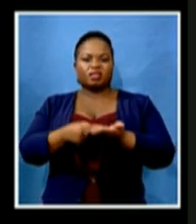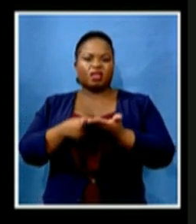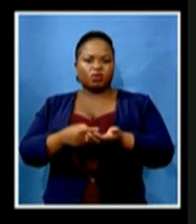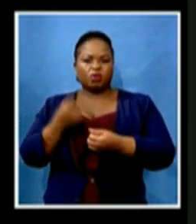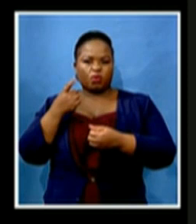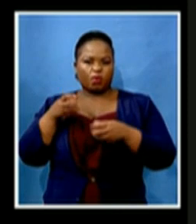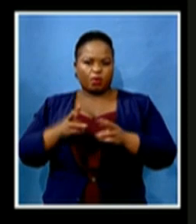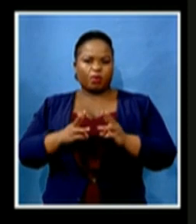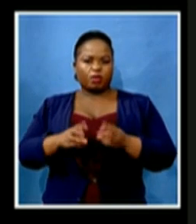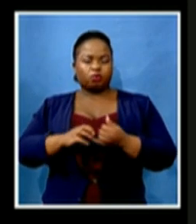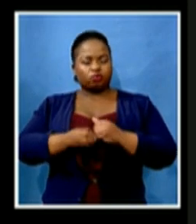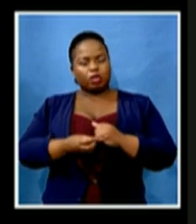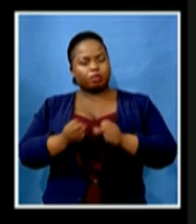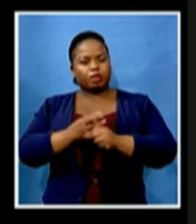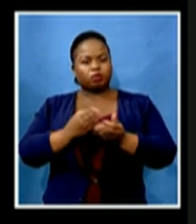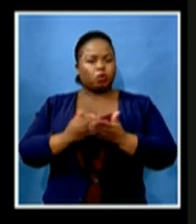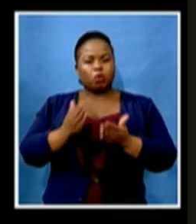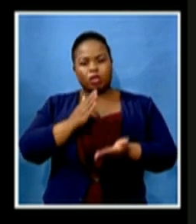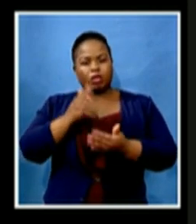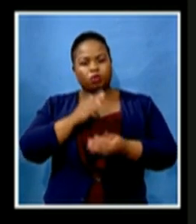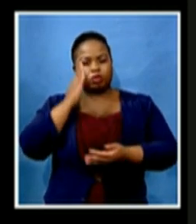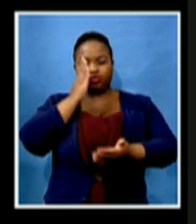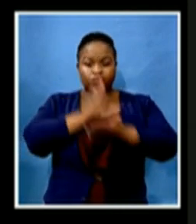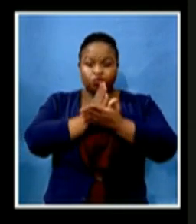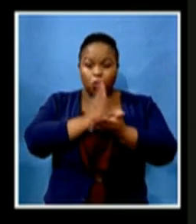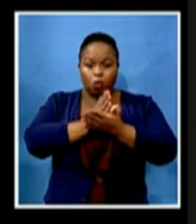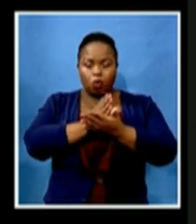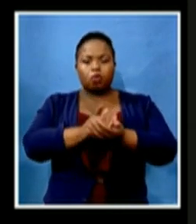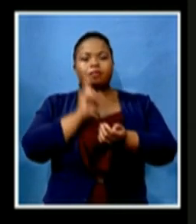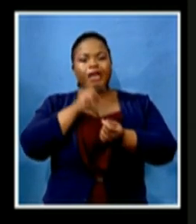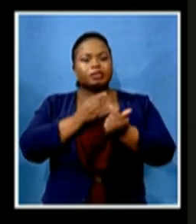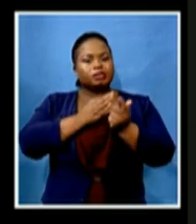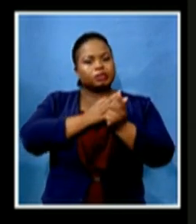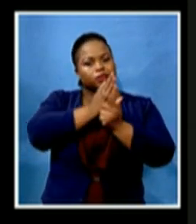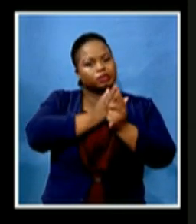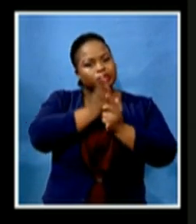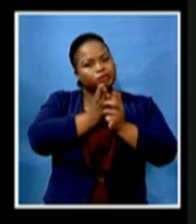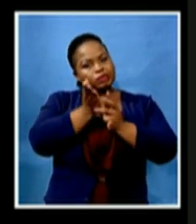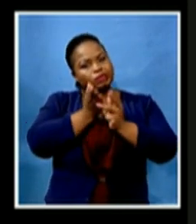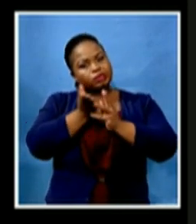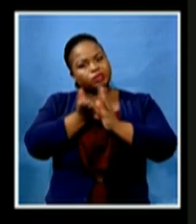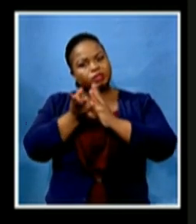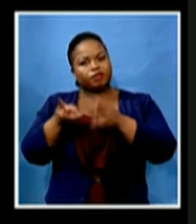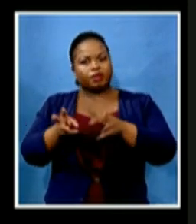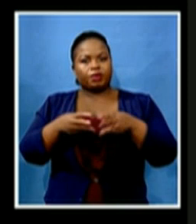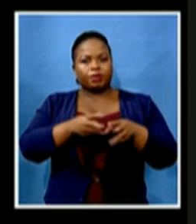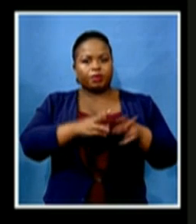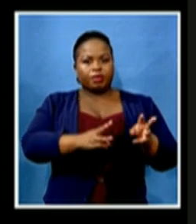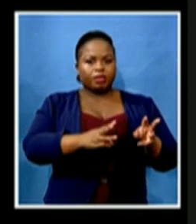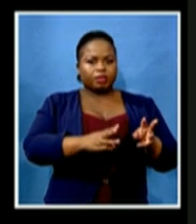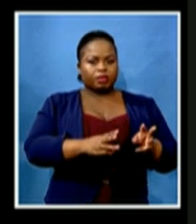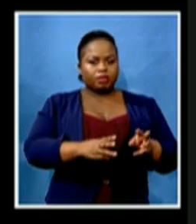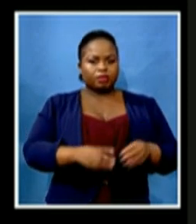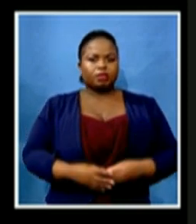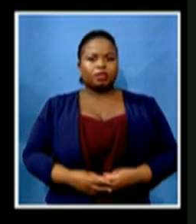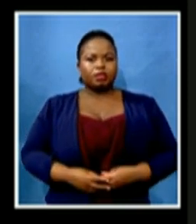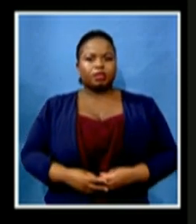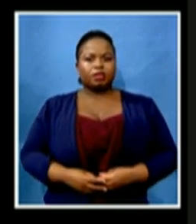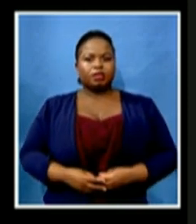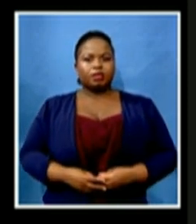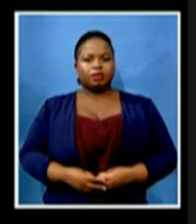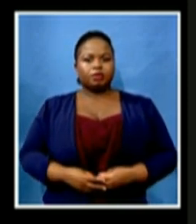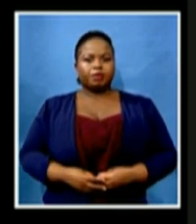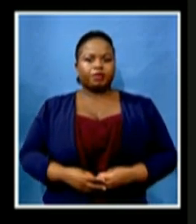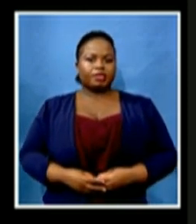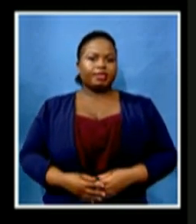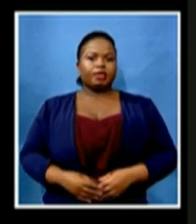looking at various different models and trying to see how we can come to some sort of agreement